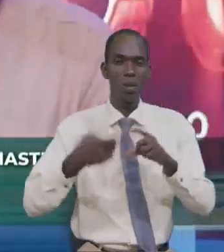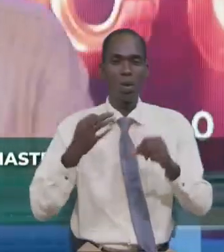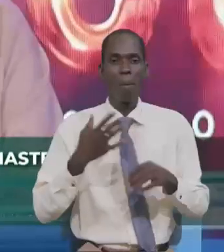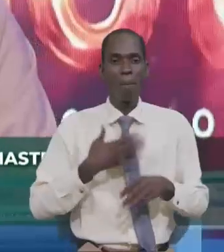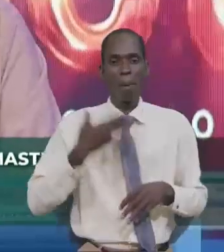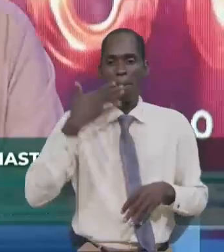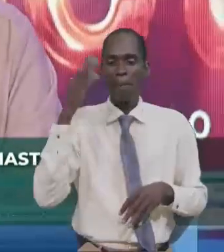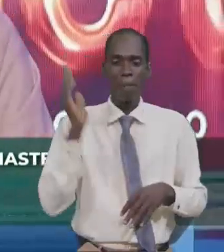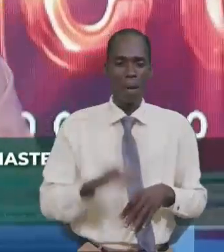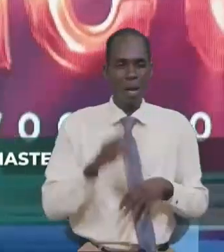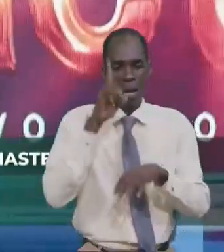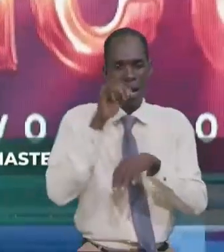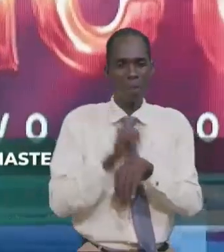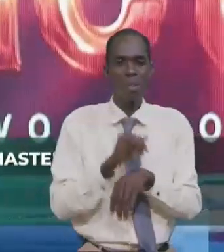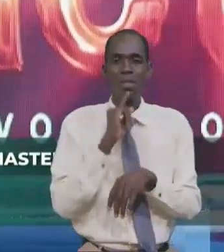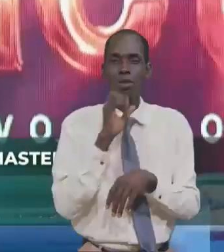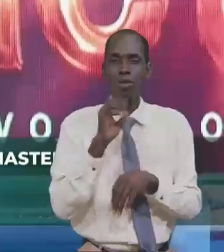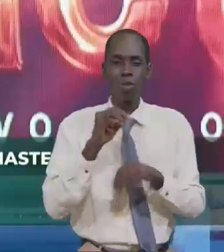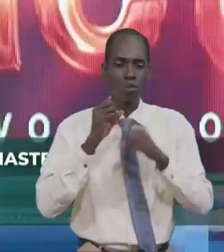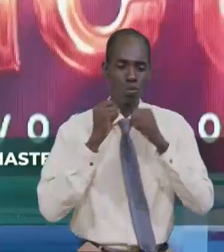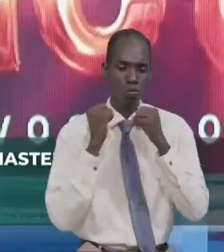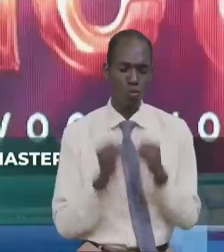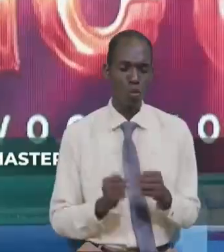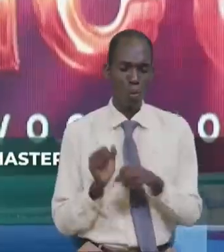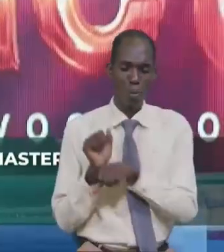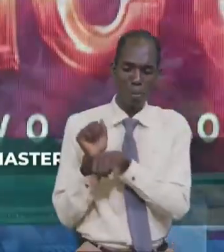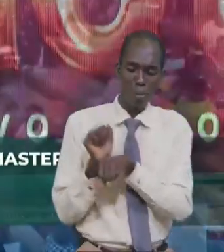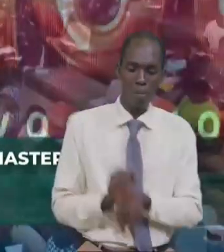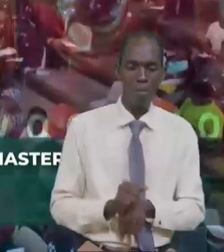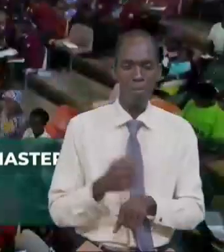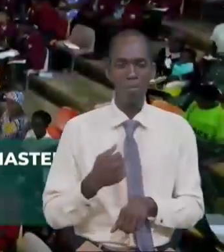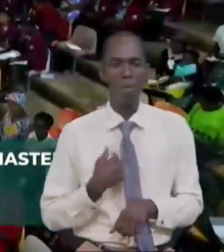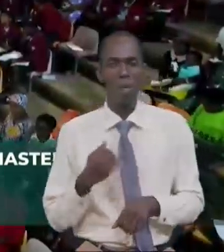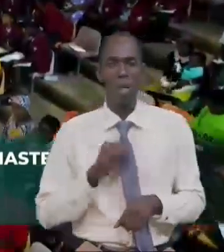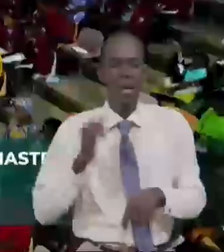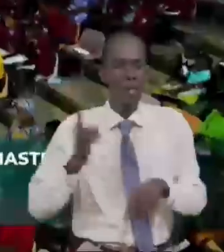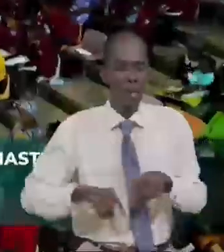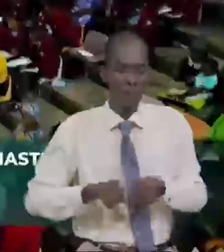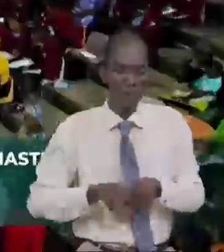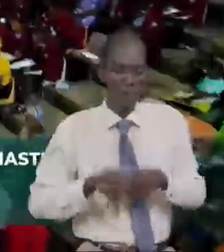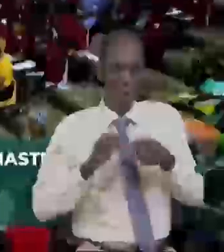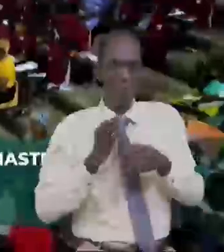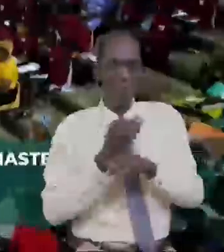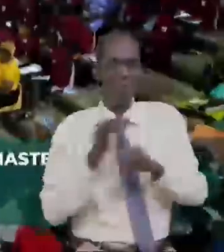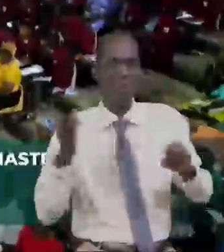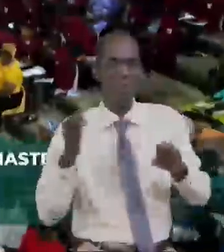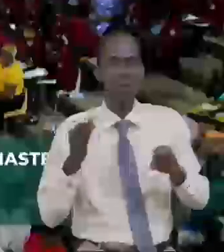tonight. If thou canst believe, all things are possible. It will set you